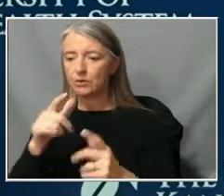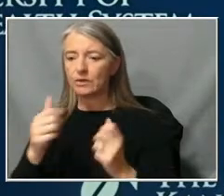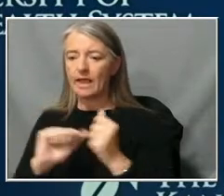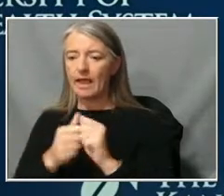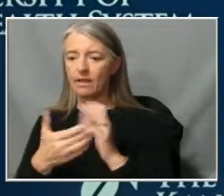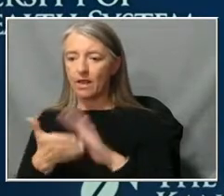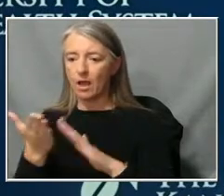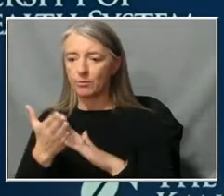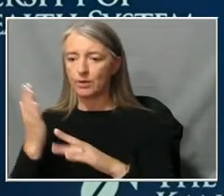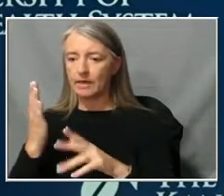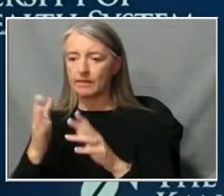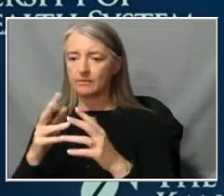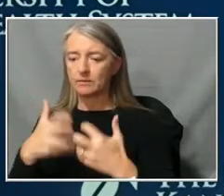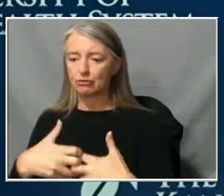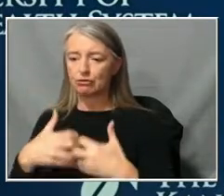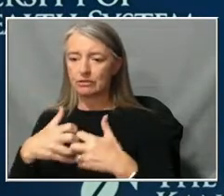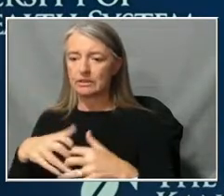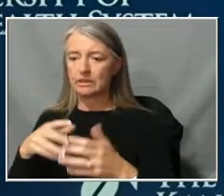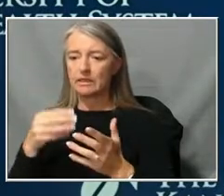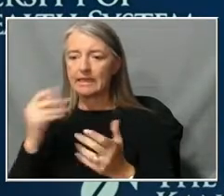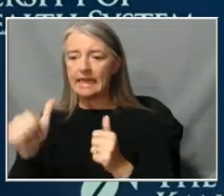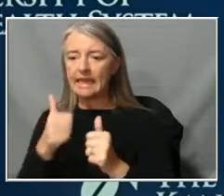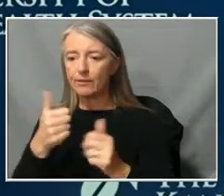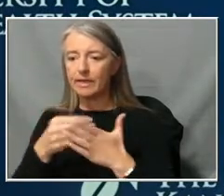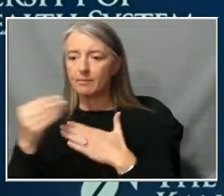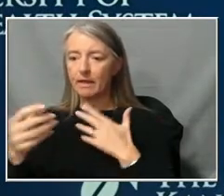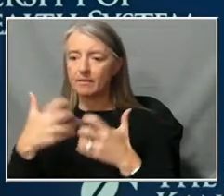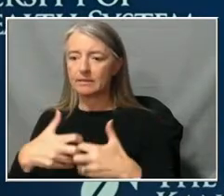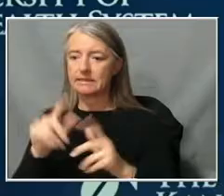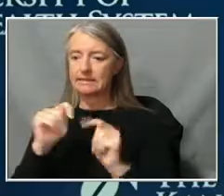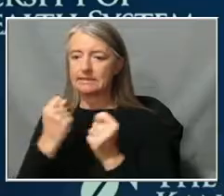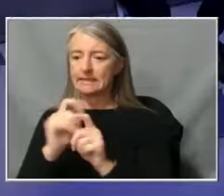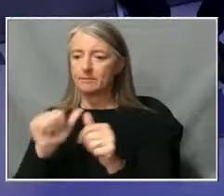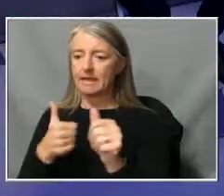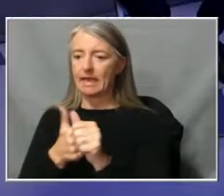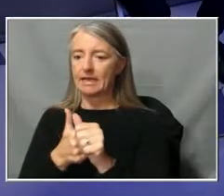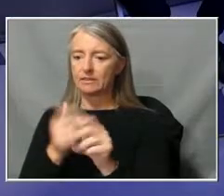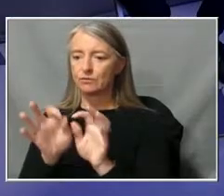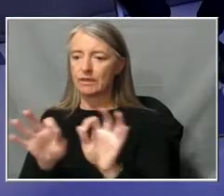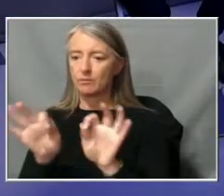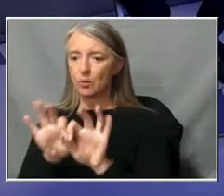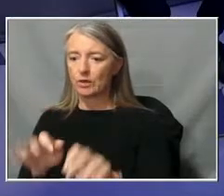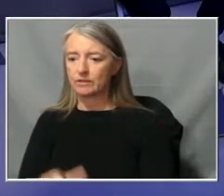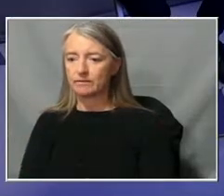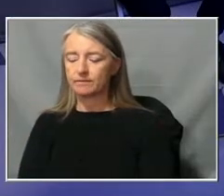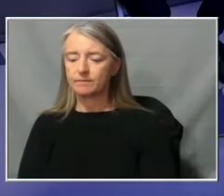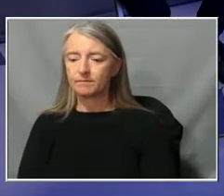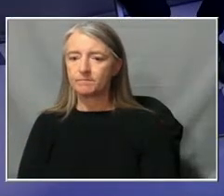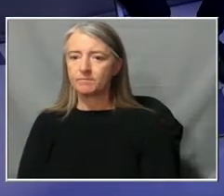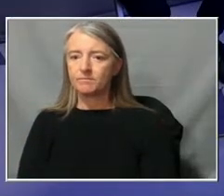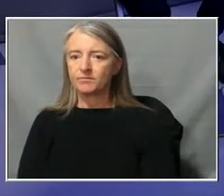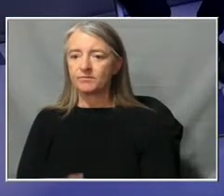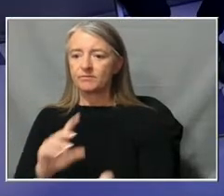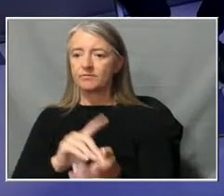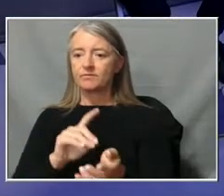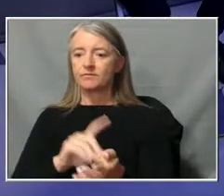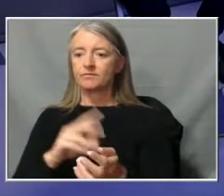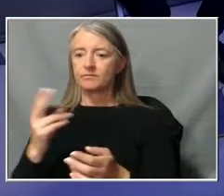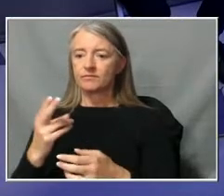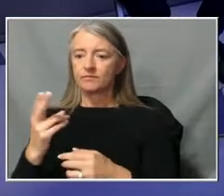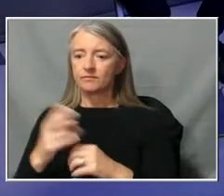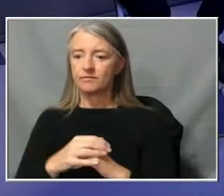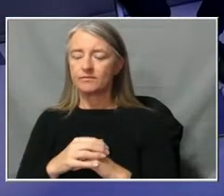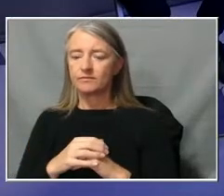that's behind anybody can buy the proton machine, but the team behind it is really important. Dr. Holzbeinlein, take us home. Yeah, I